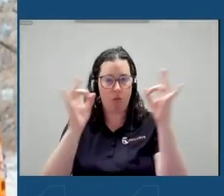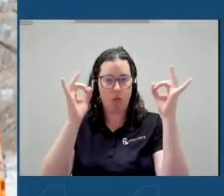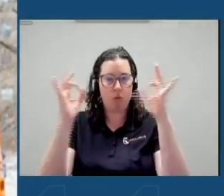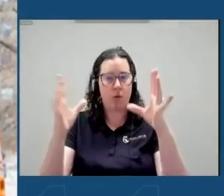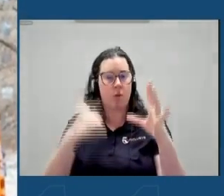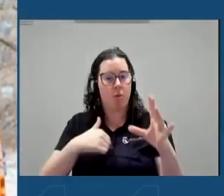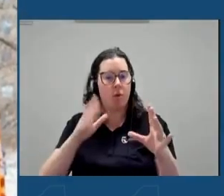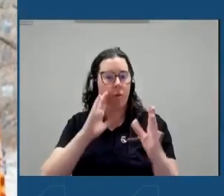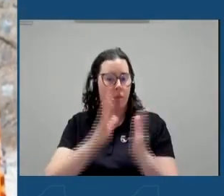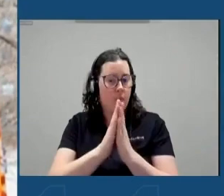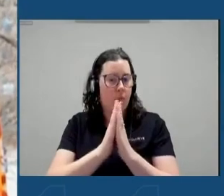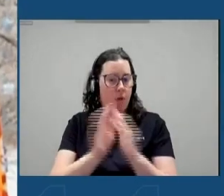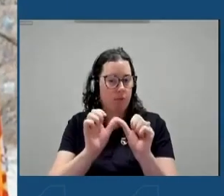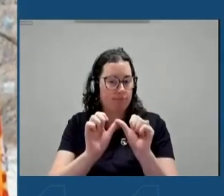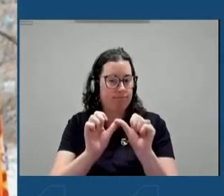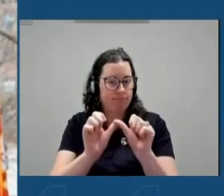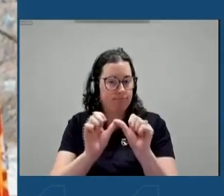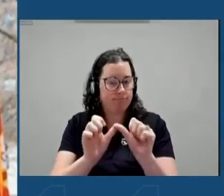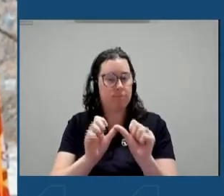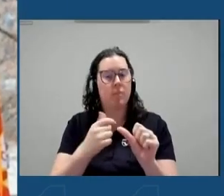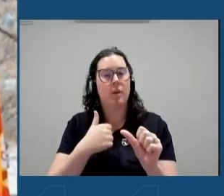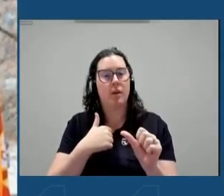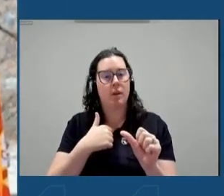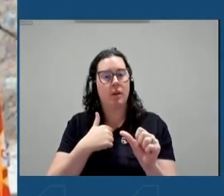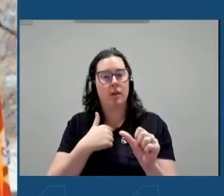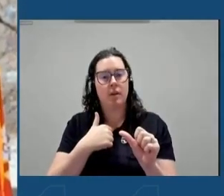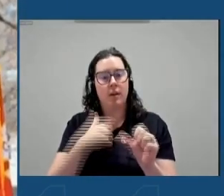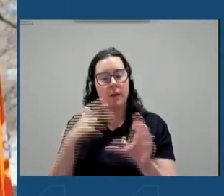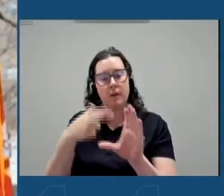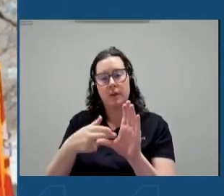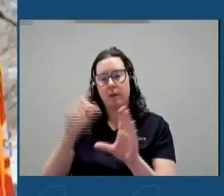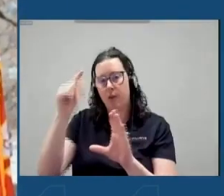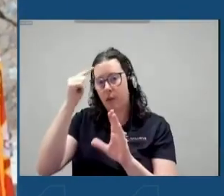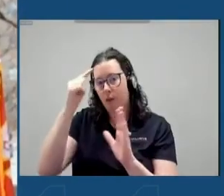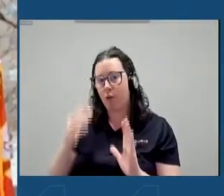up in prayer. And I join the words of the governor. God